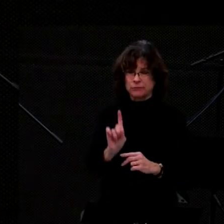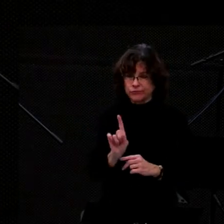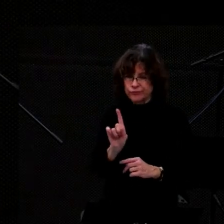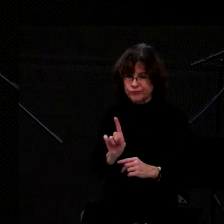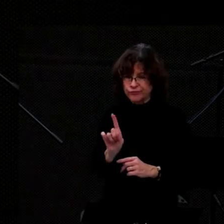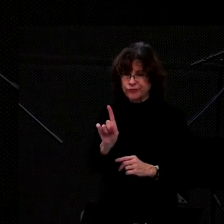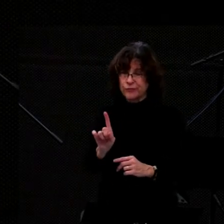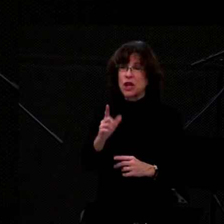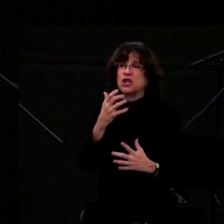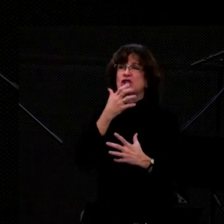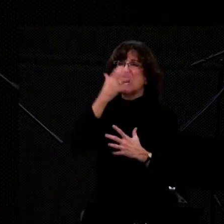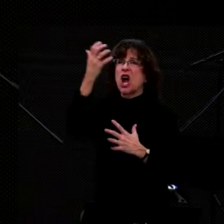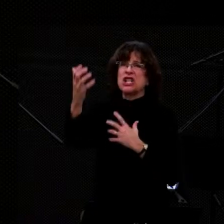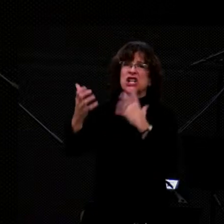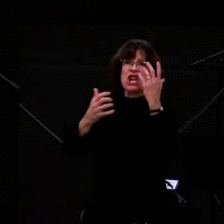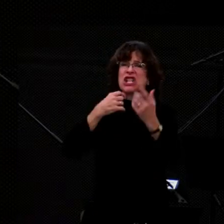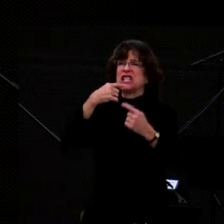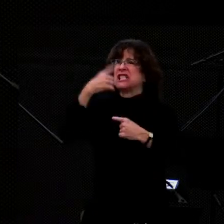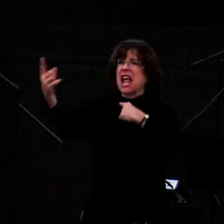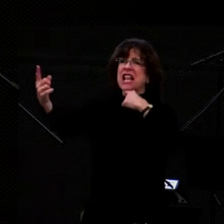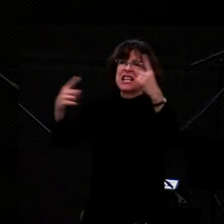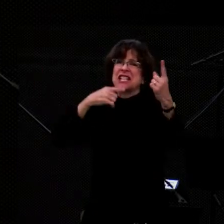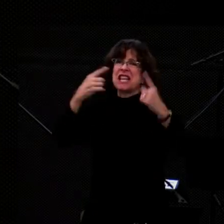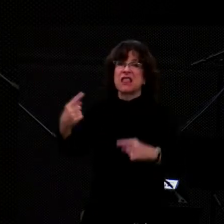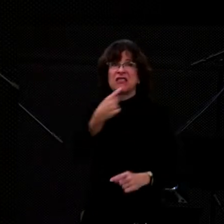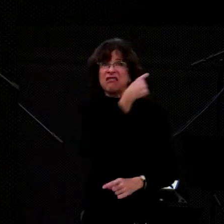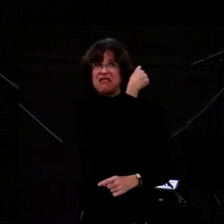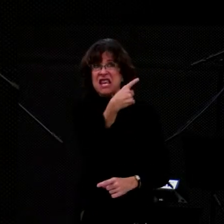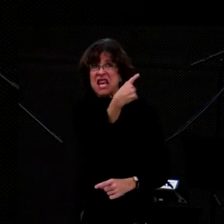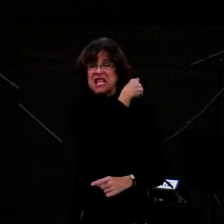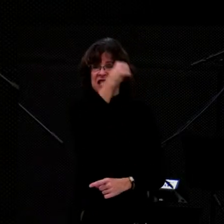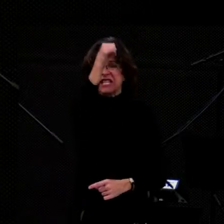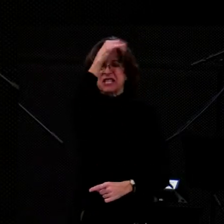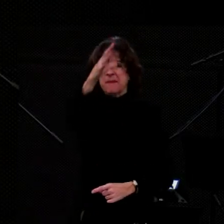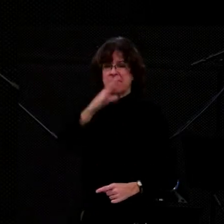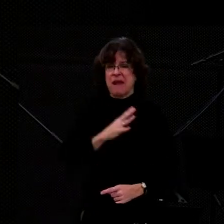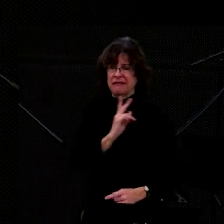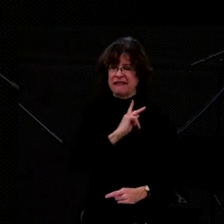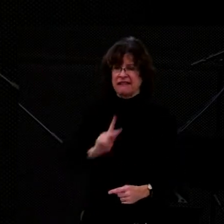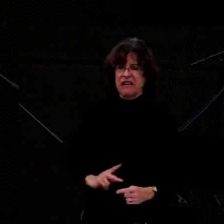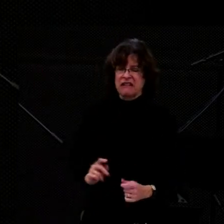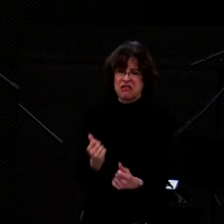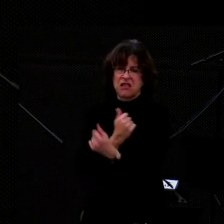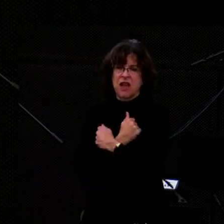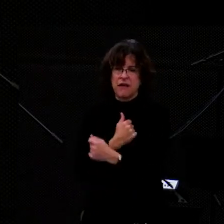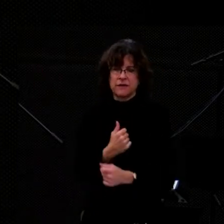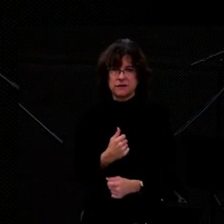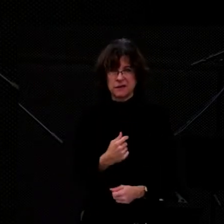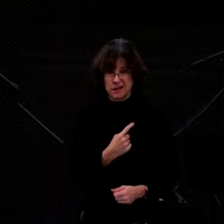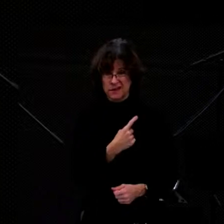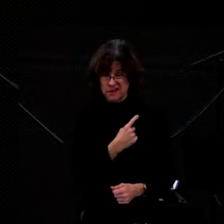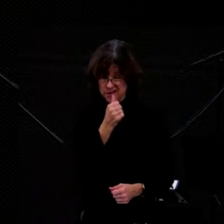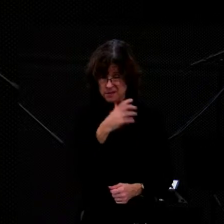city, shouting at the top of his lungs for everyone to honor the very man that he hates and wanted dead.